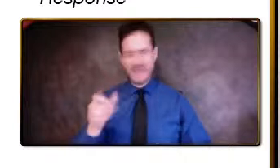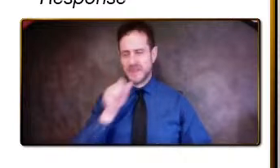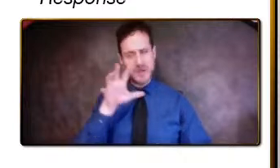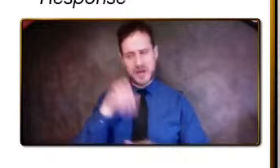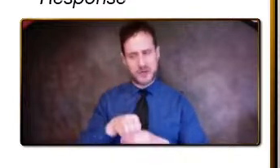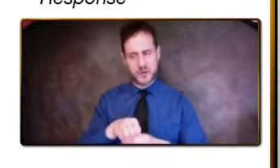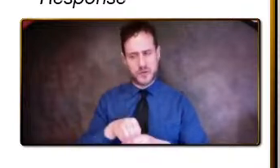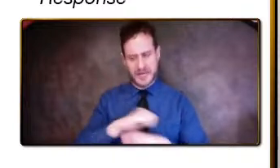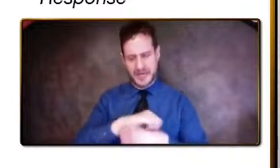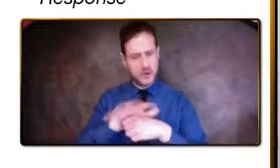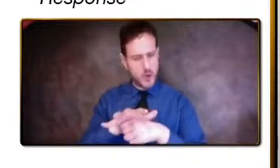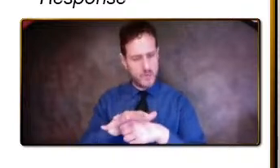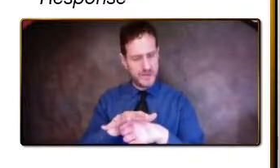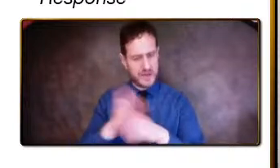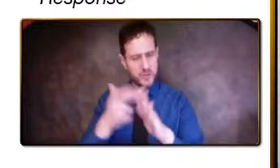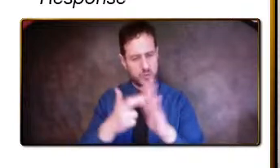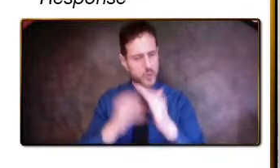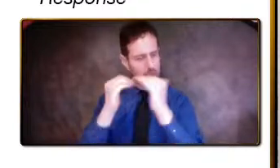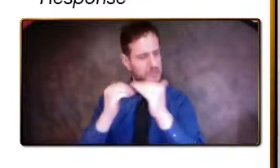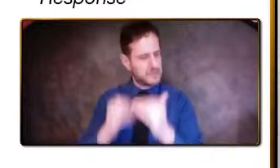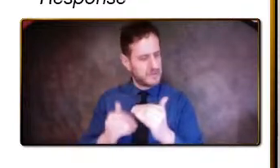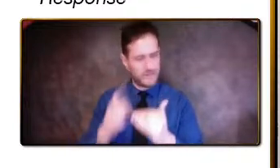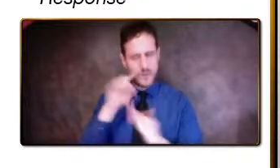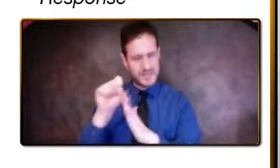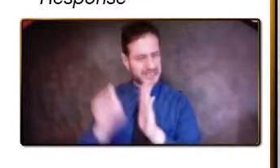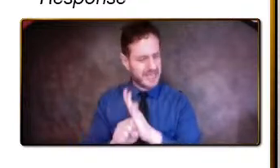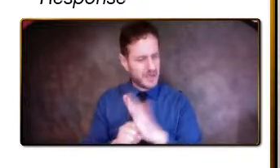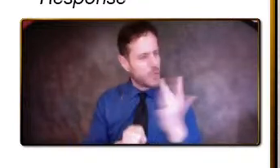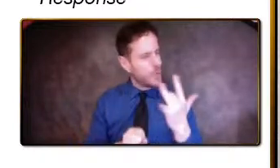restrictions on the state. Why was this decision made?